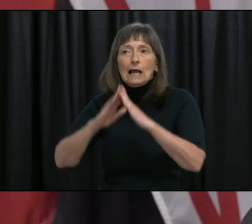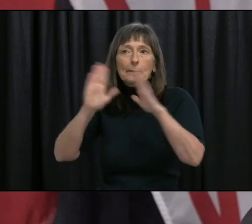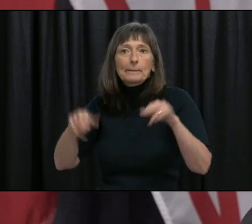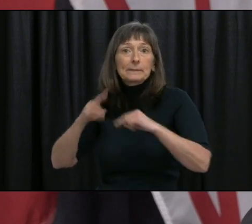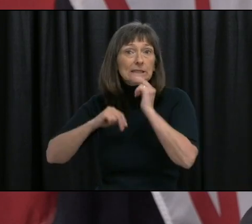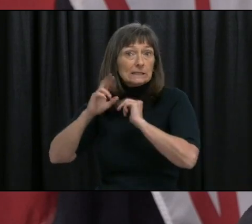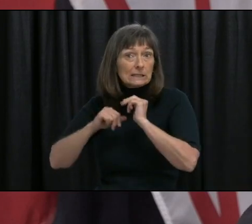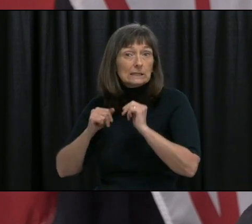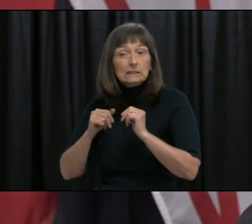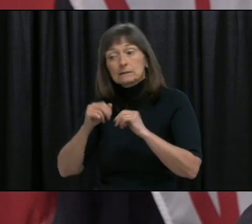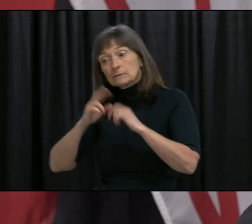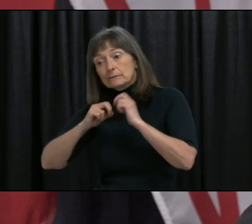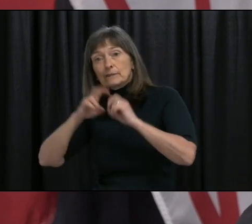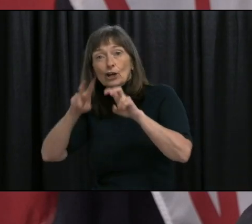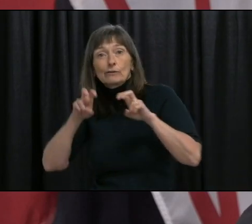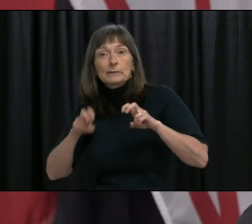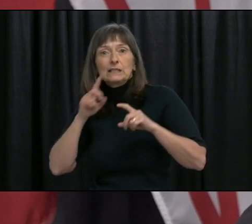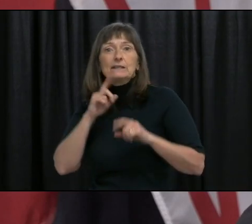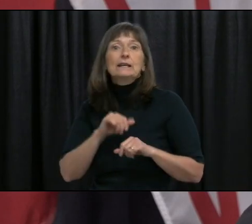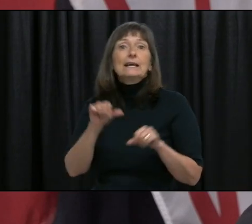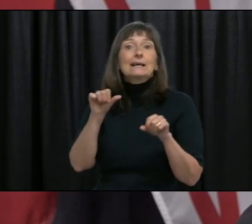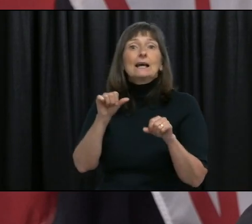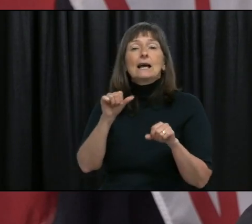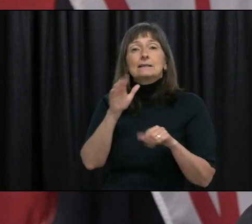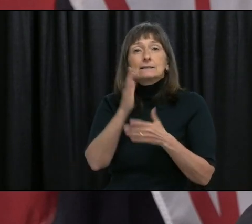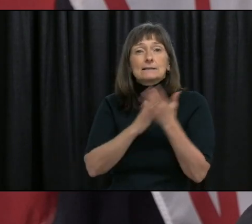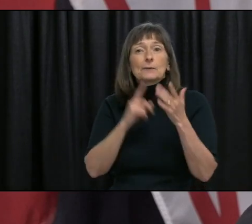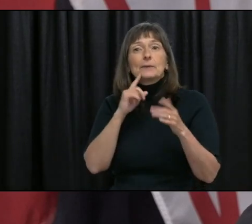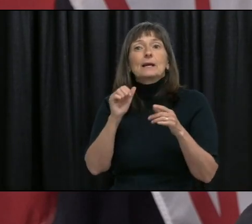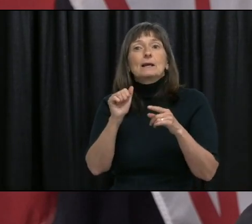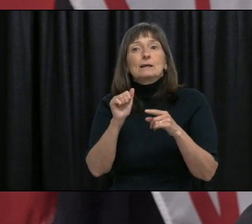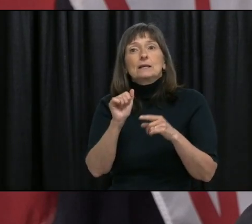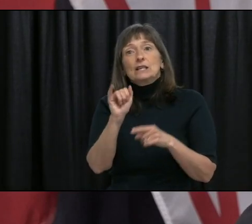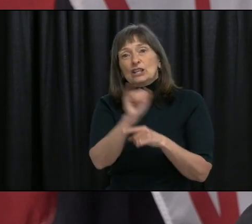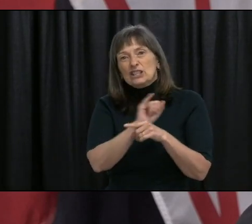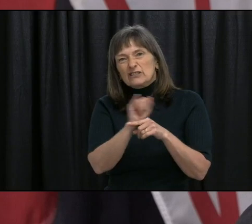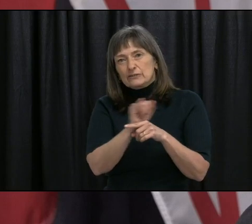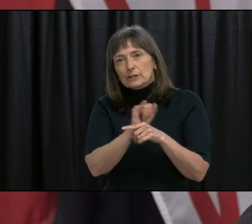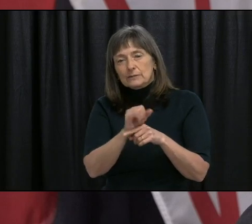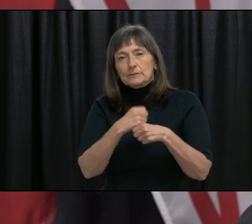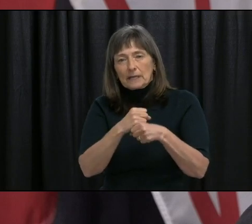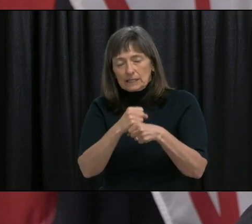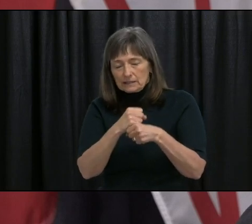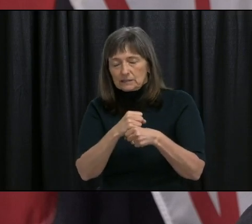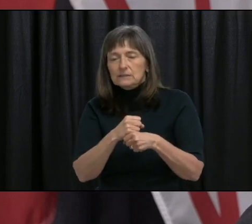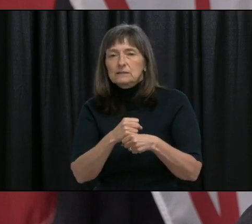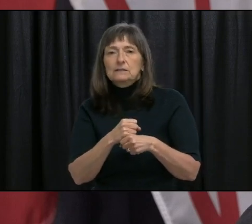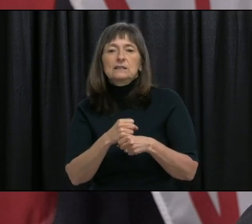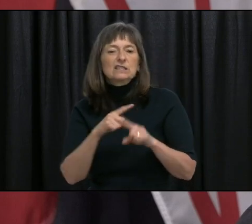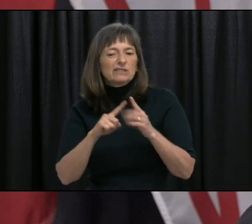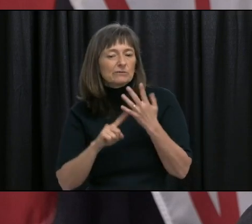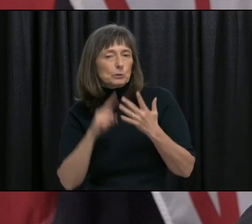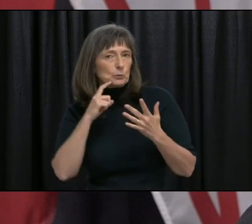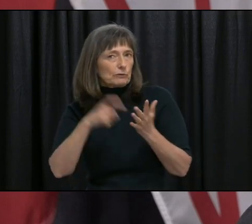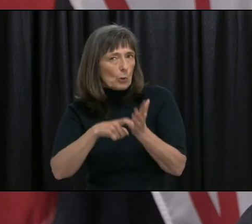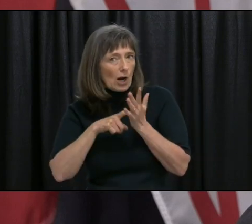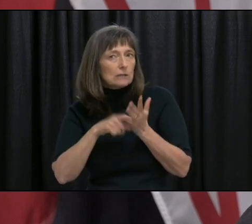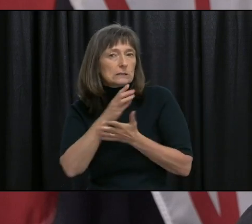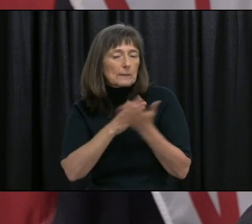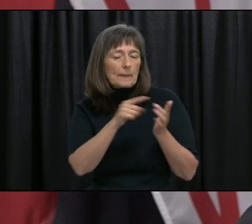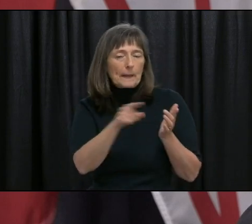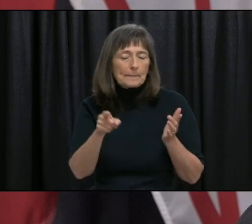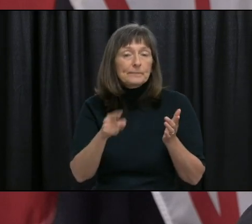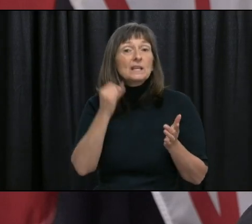are included as well. So there's an exhaustive list. So I encourage everyone who thinks that they might qualify to ask you to visit the